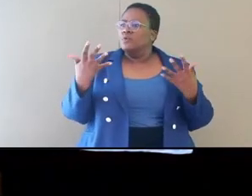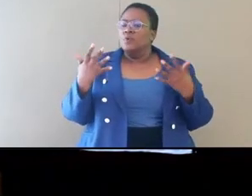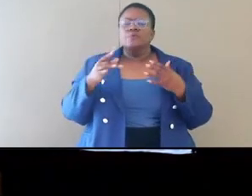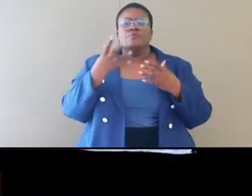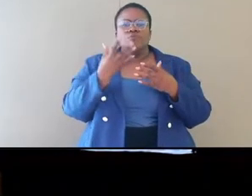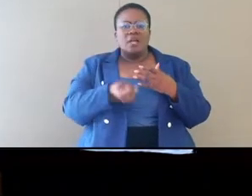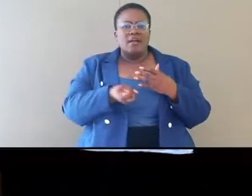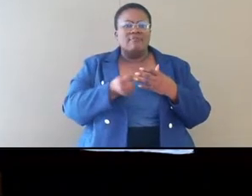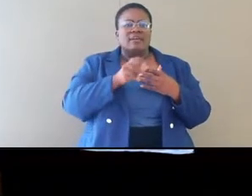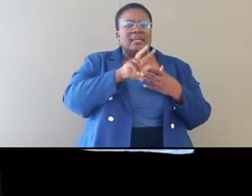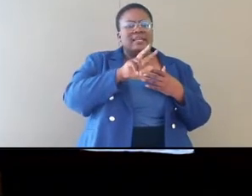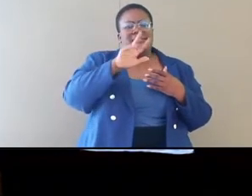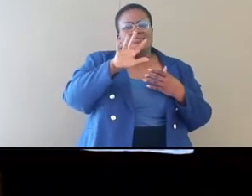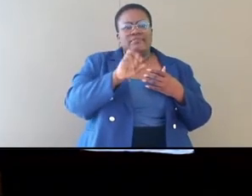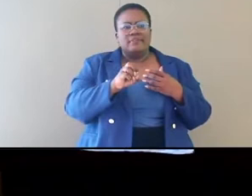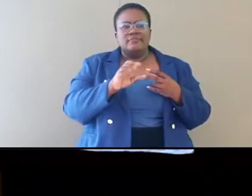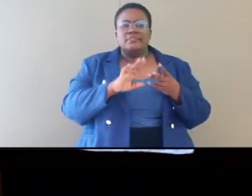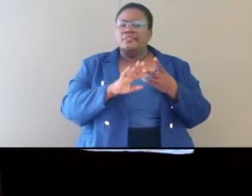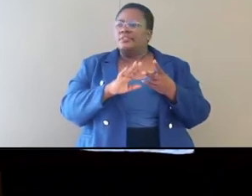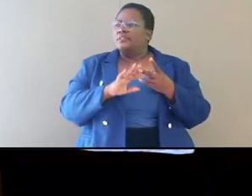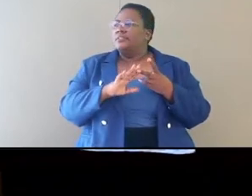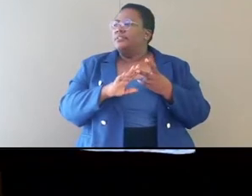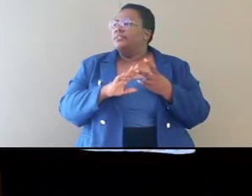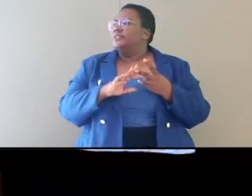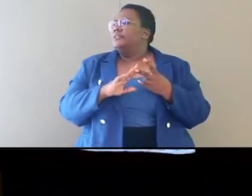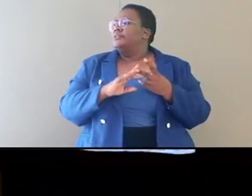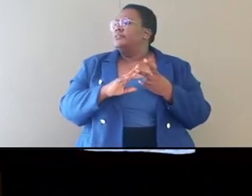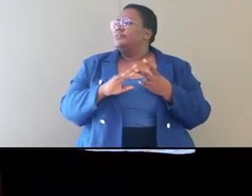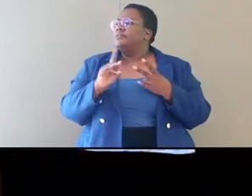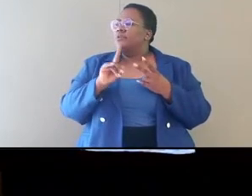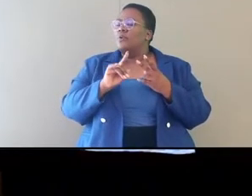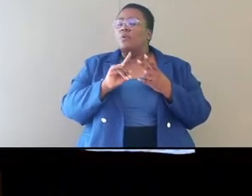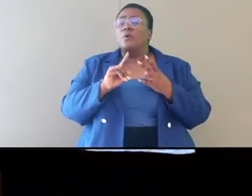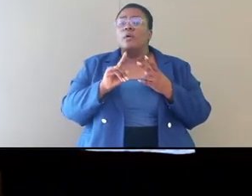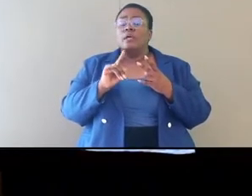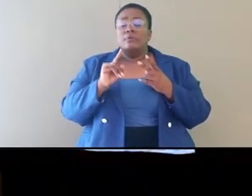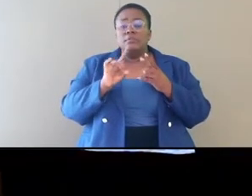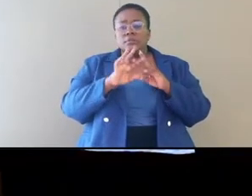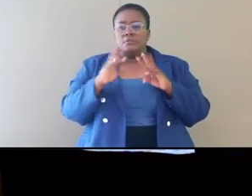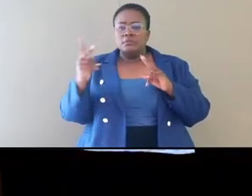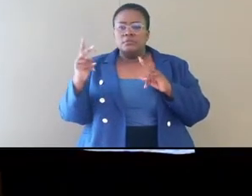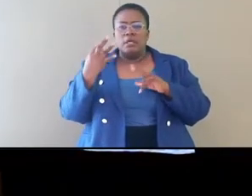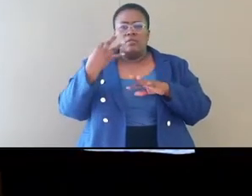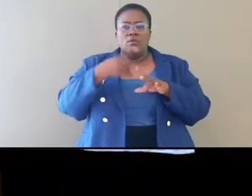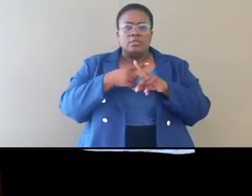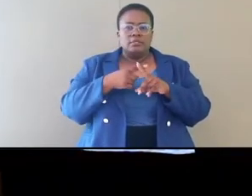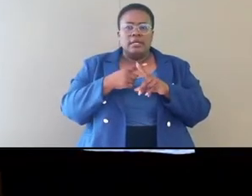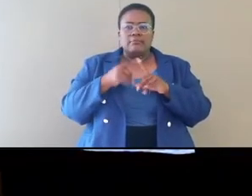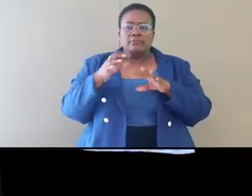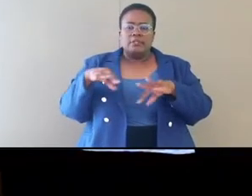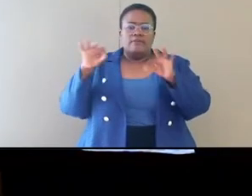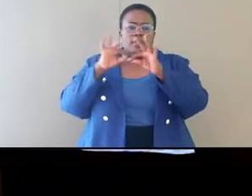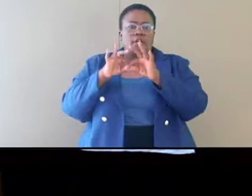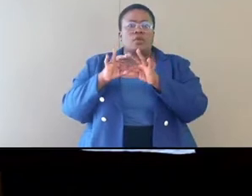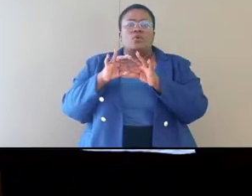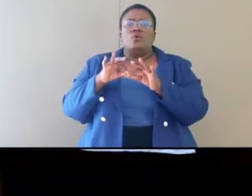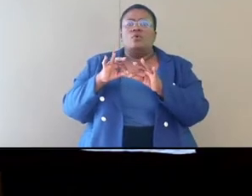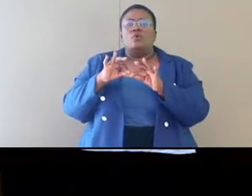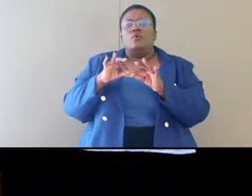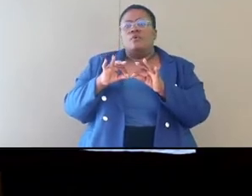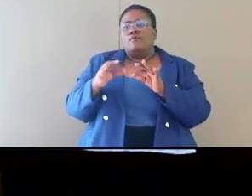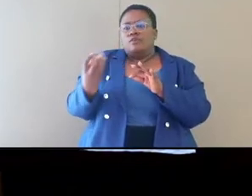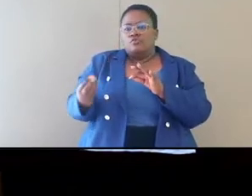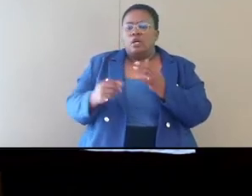was 850. The foster child grant was almost three times the value of the child support grant. There are these variable costs.